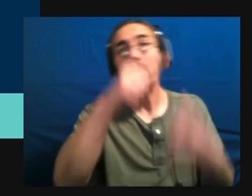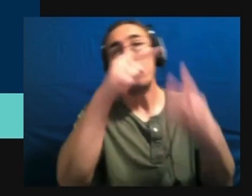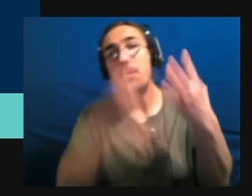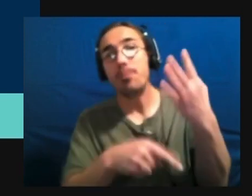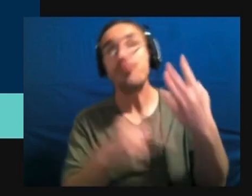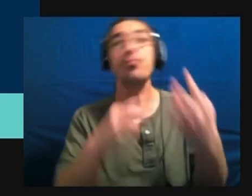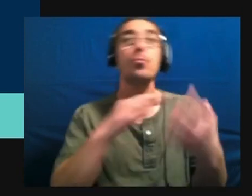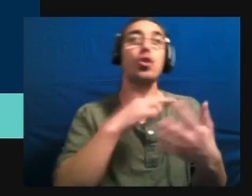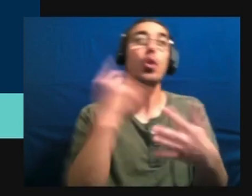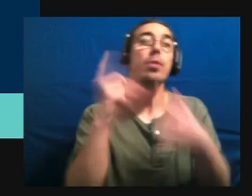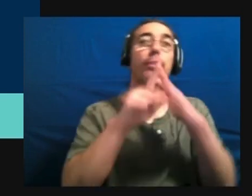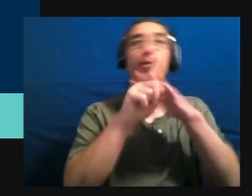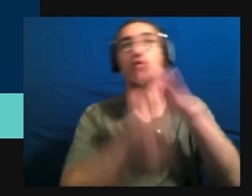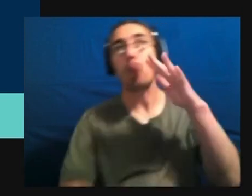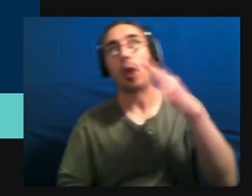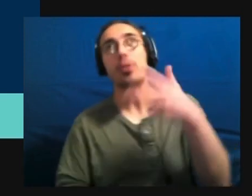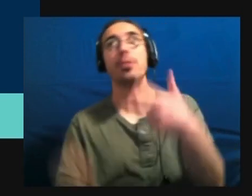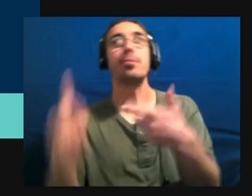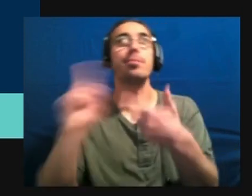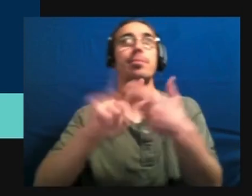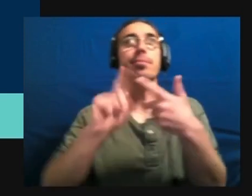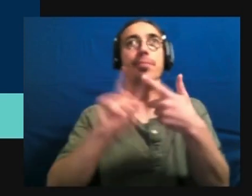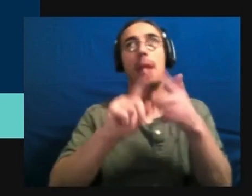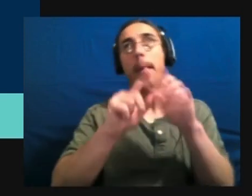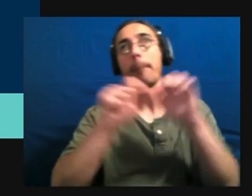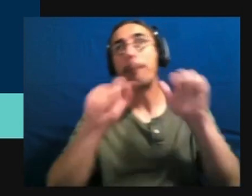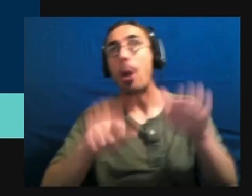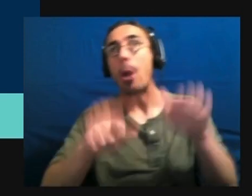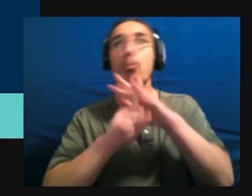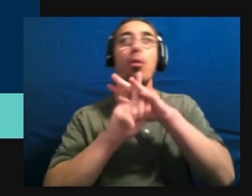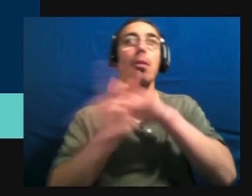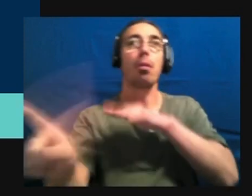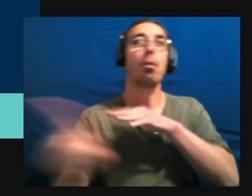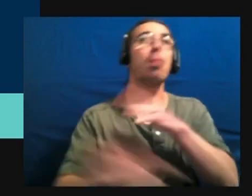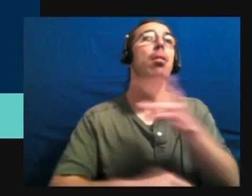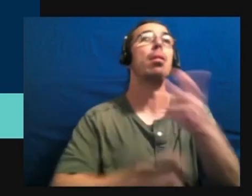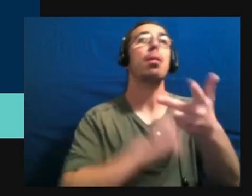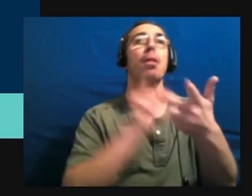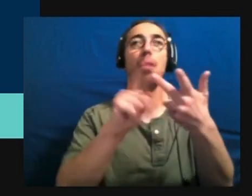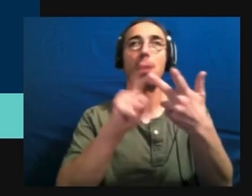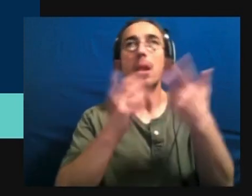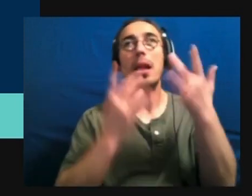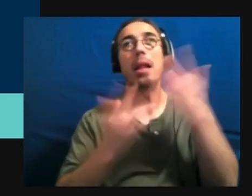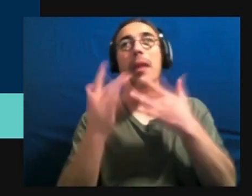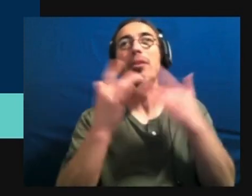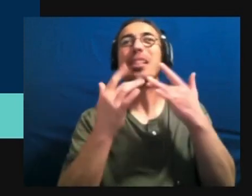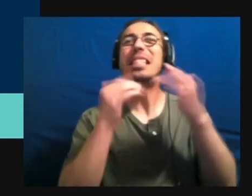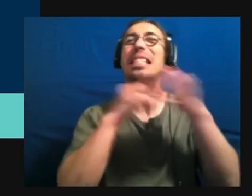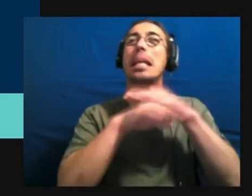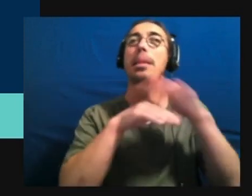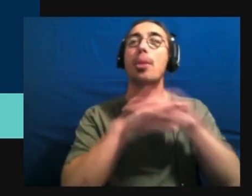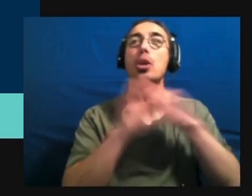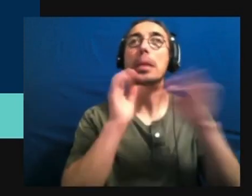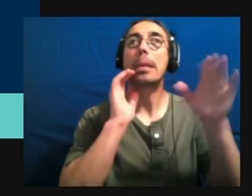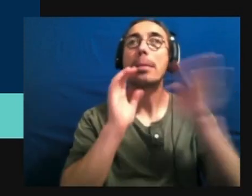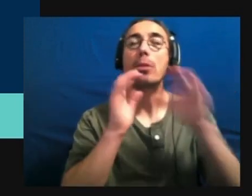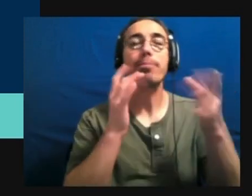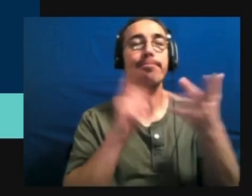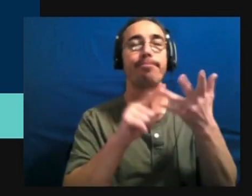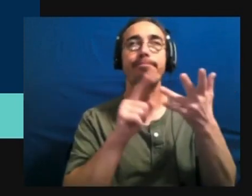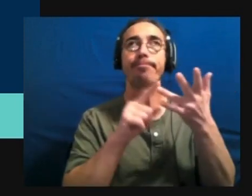of drowning. It's the risk of eloping. It's the lack of accessible communication. It's the lack of